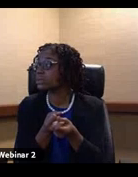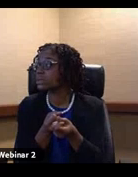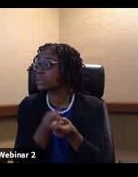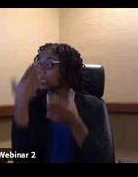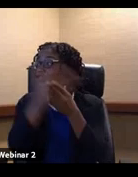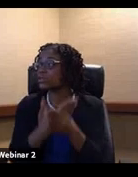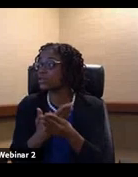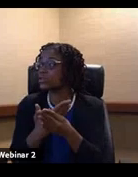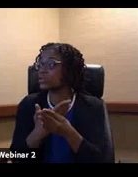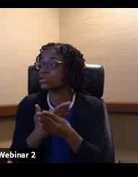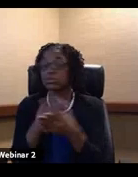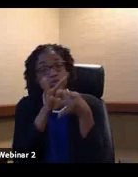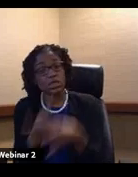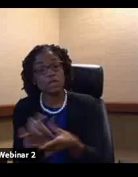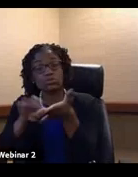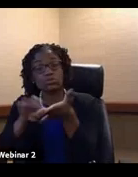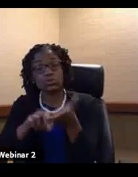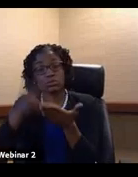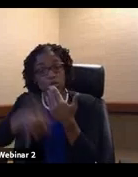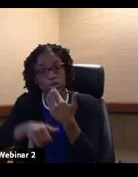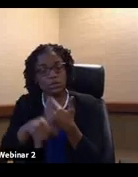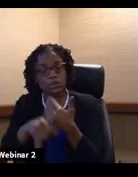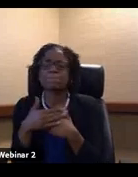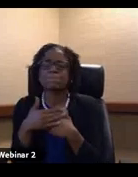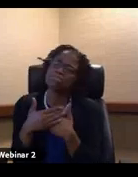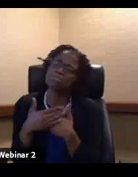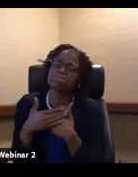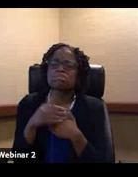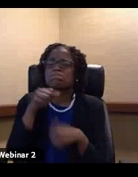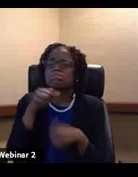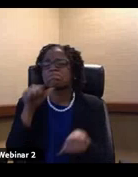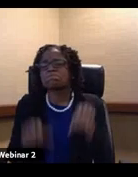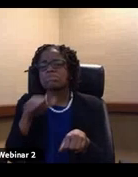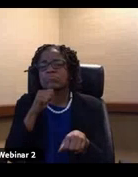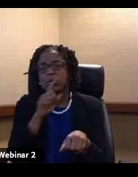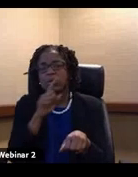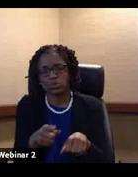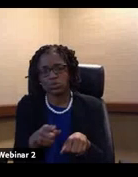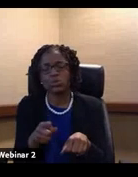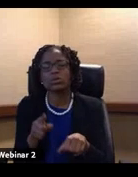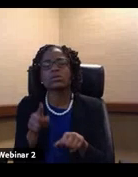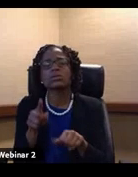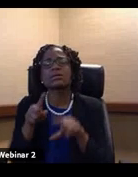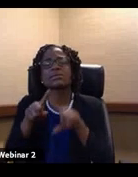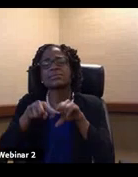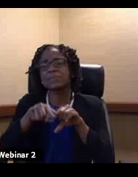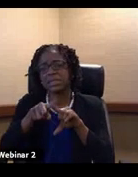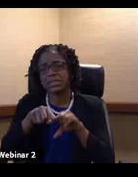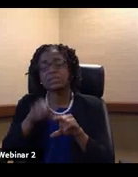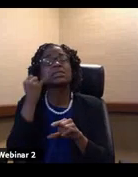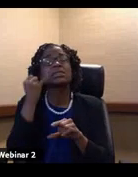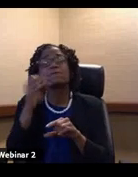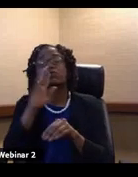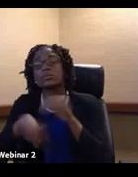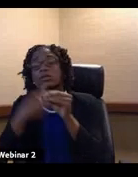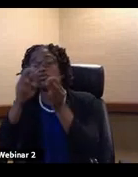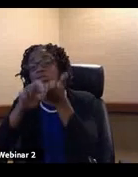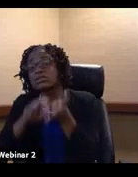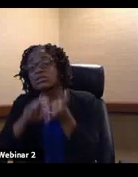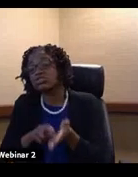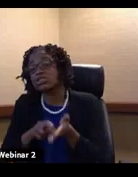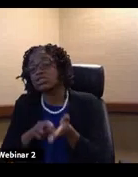us, like interventions is implementing services, like actual activities that are addressing and providing and doing things. But if you're talking